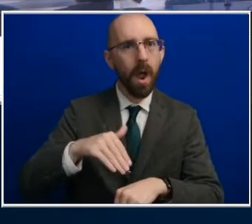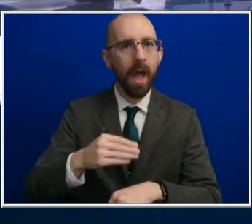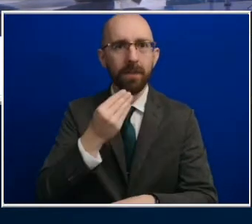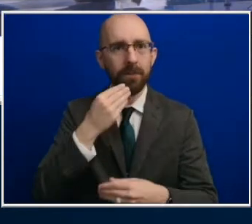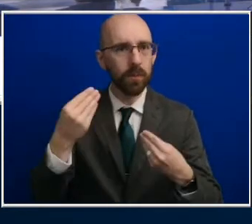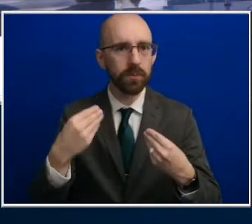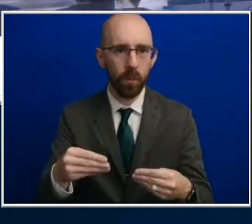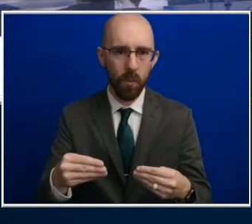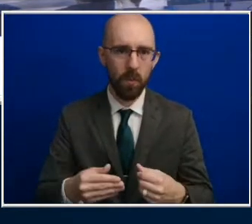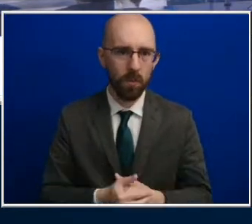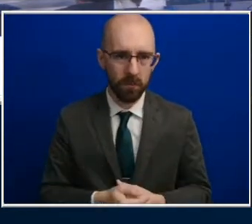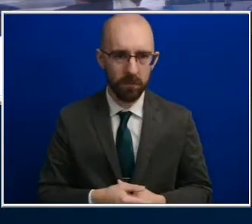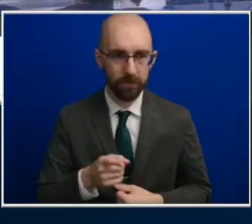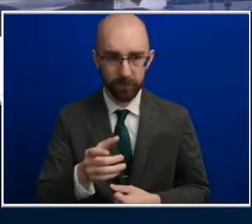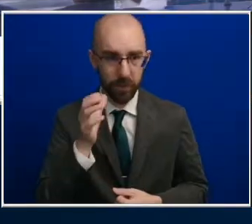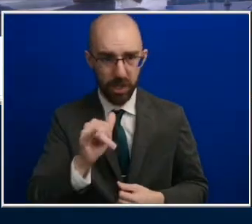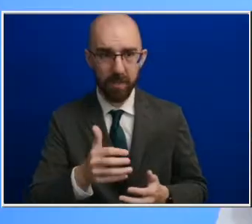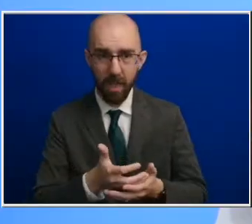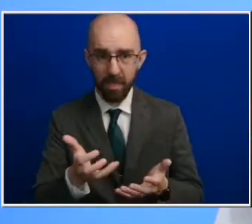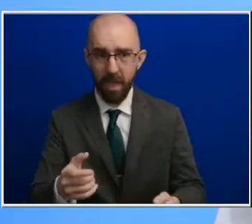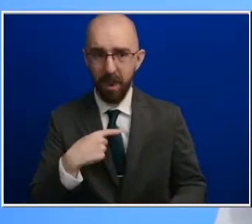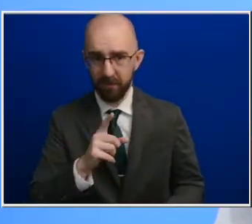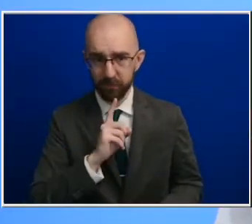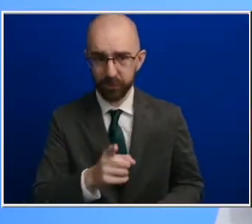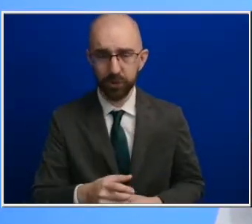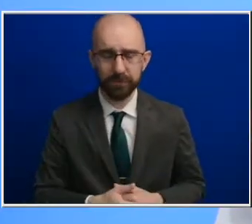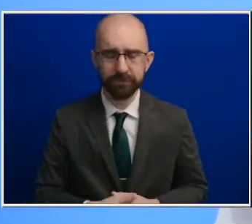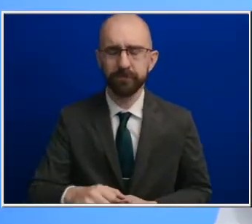of your patients. Yes, it is